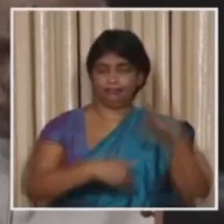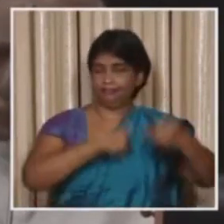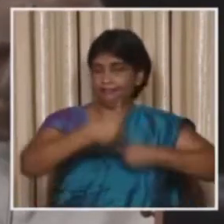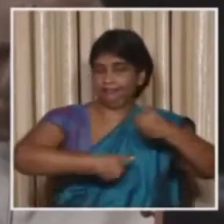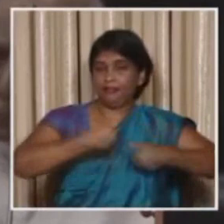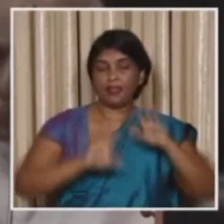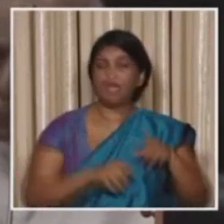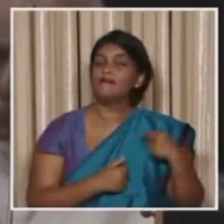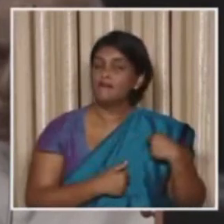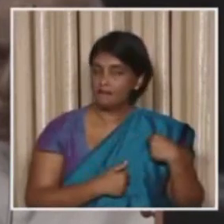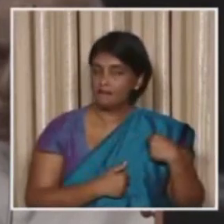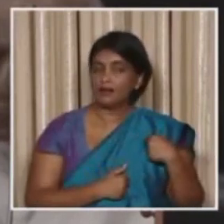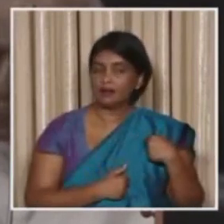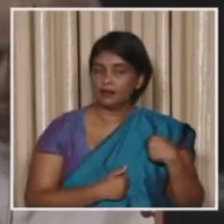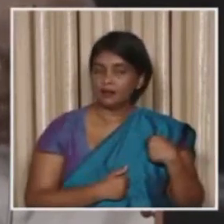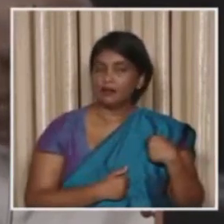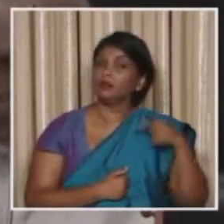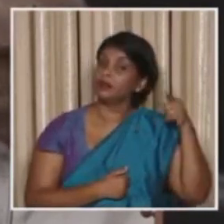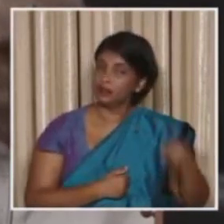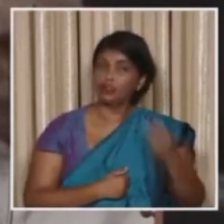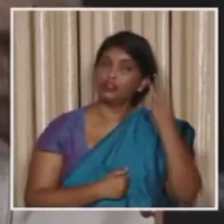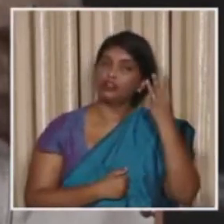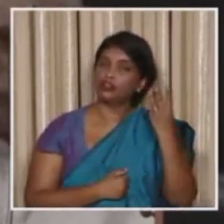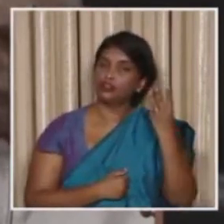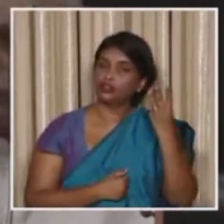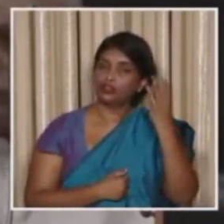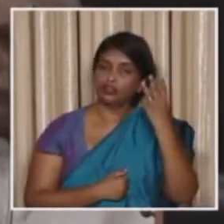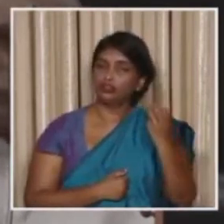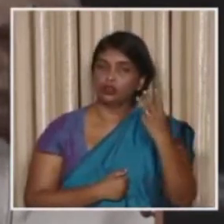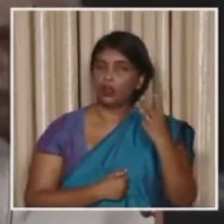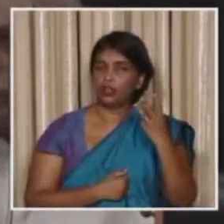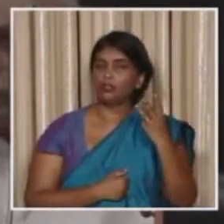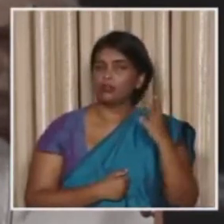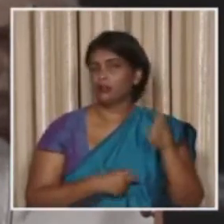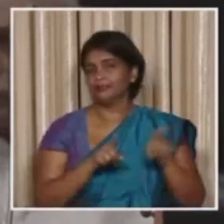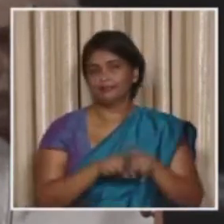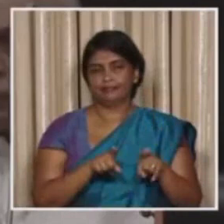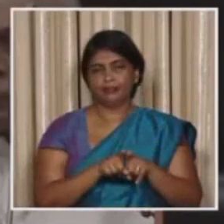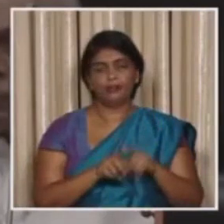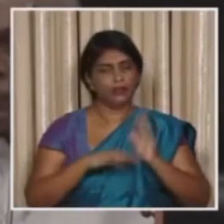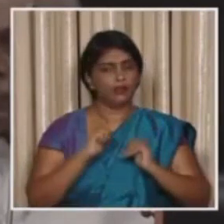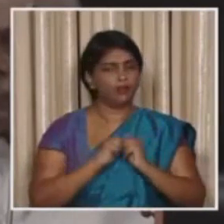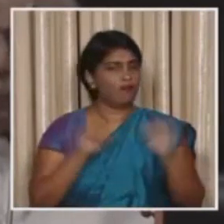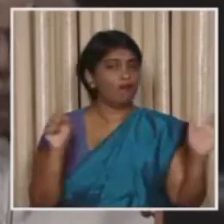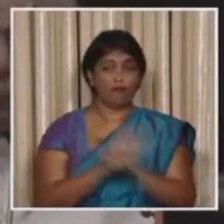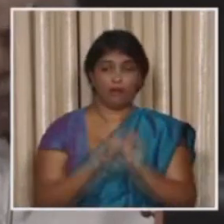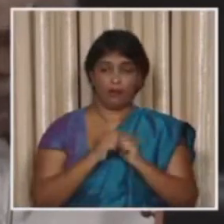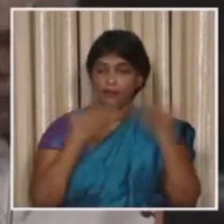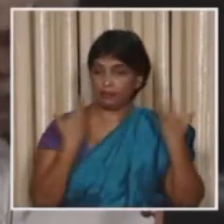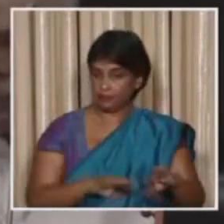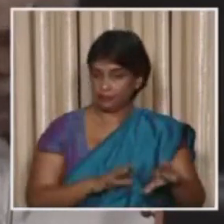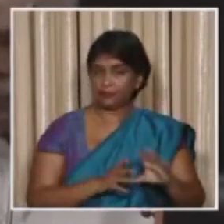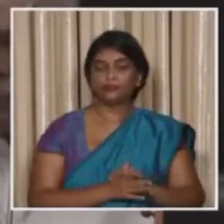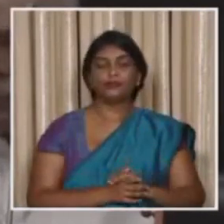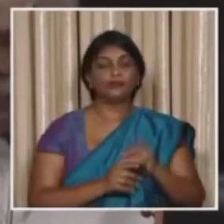3,462 cases have been completed at present. Investigations are progressing for the remaining complaints, and this process could